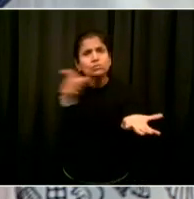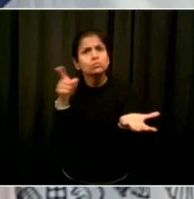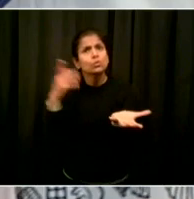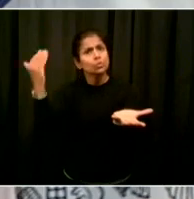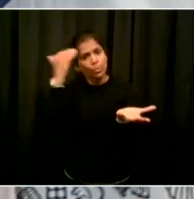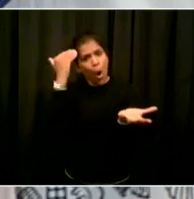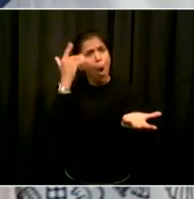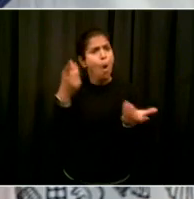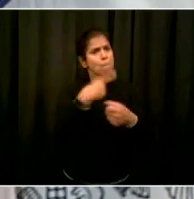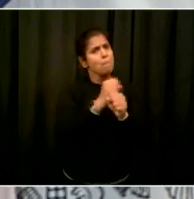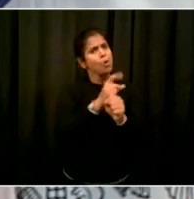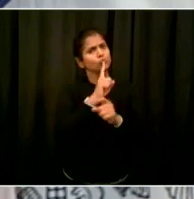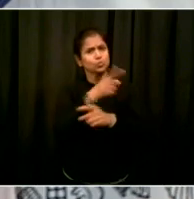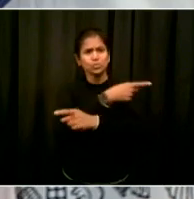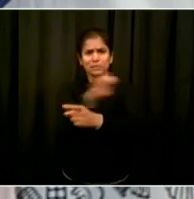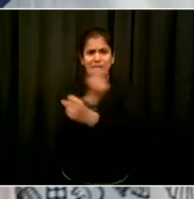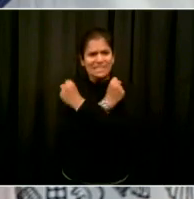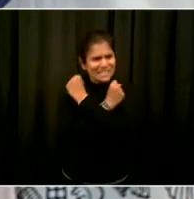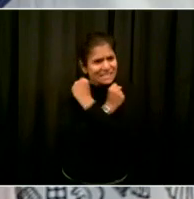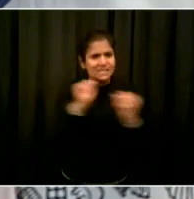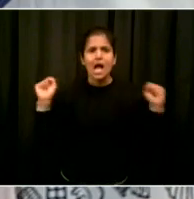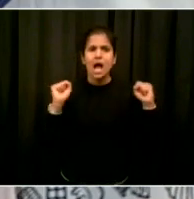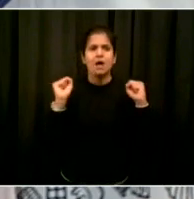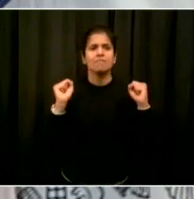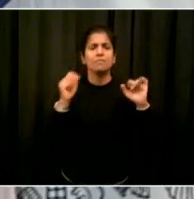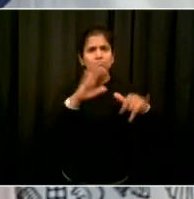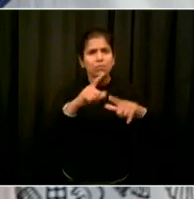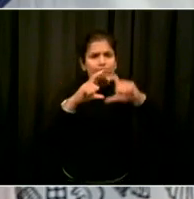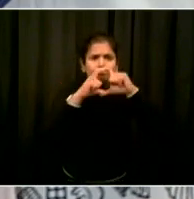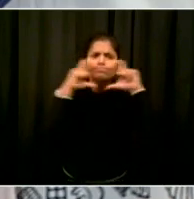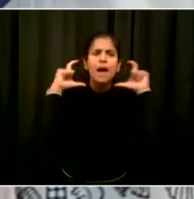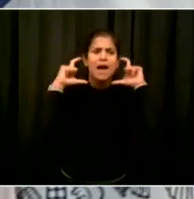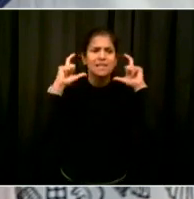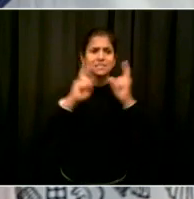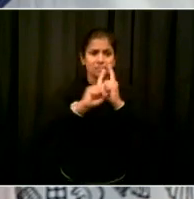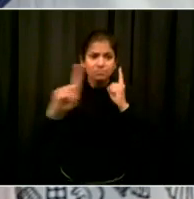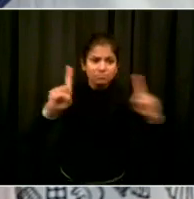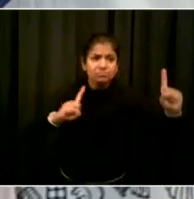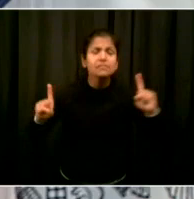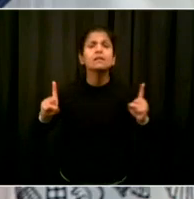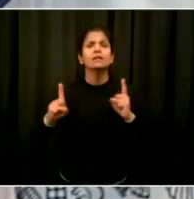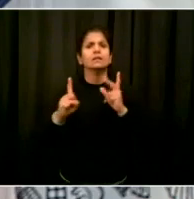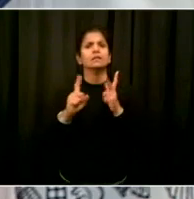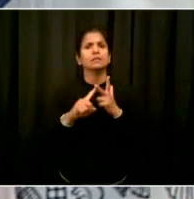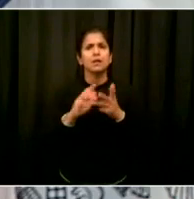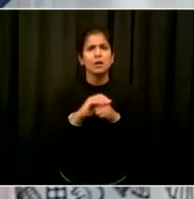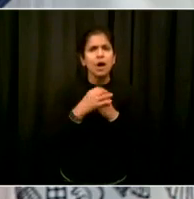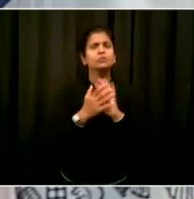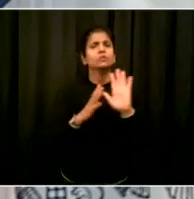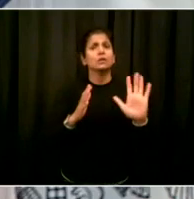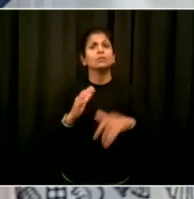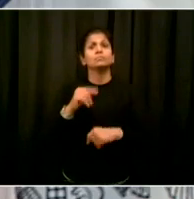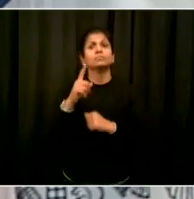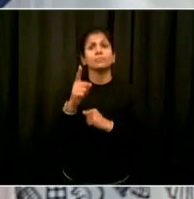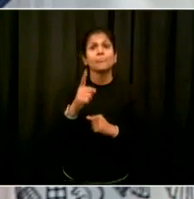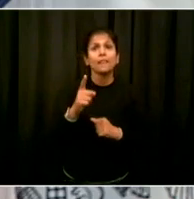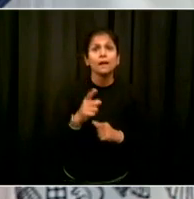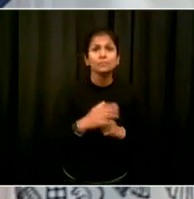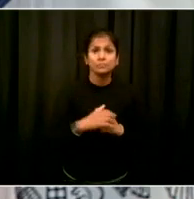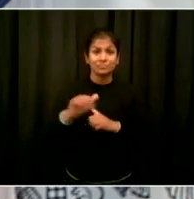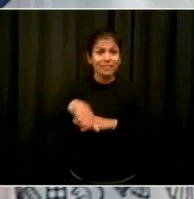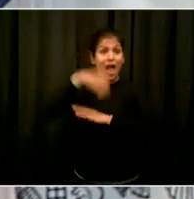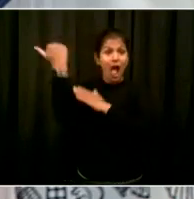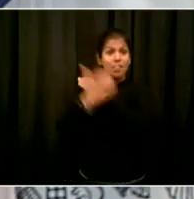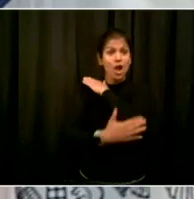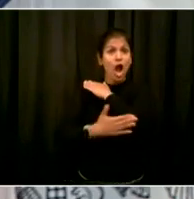world a different reality in schools than in the surrounding community. Schools, in many cases, have been a lot